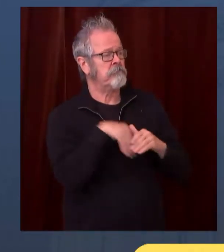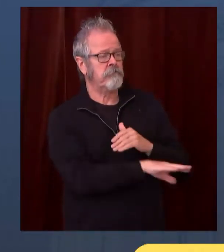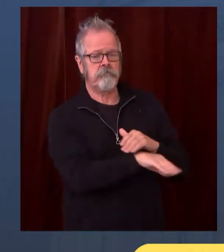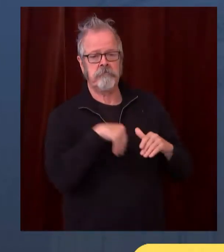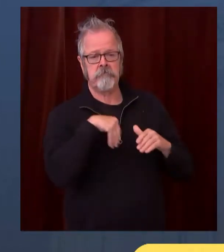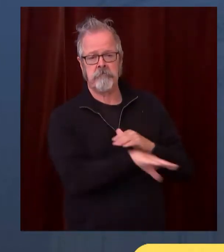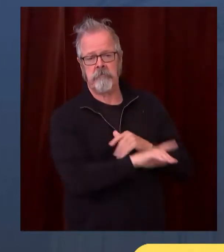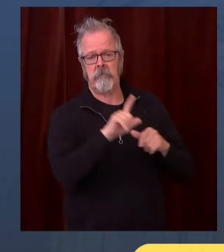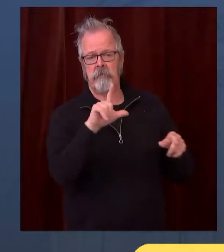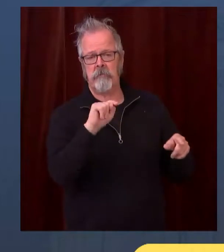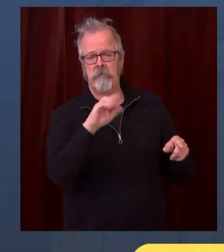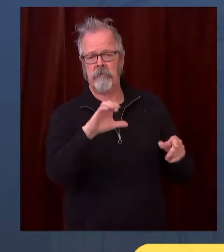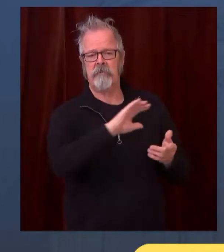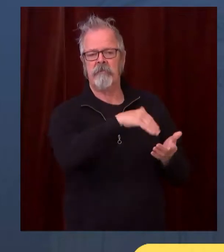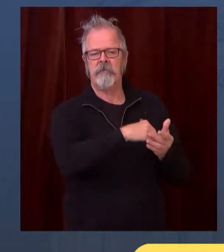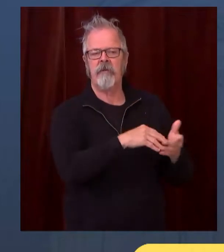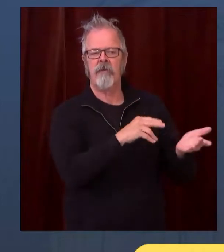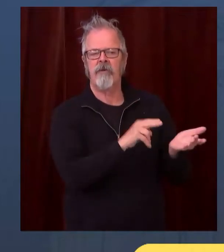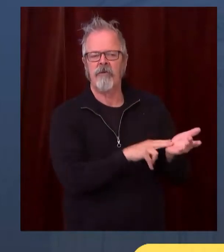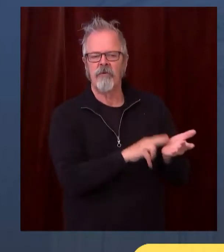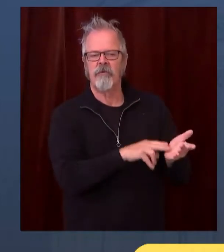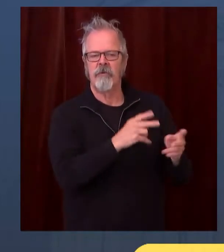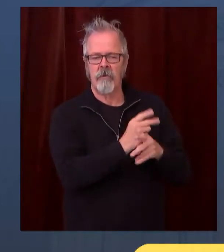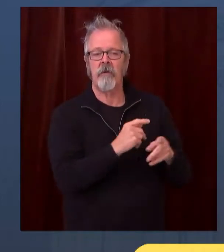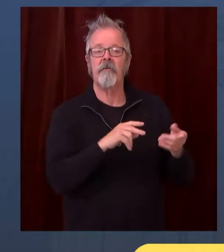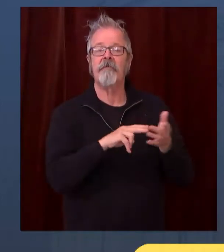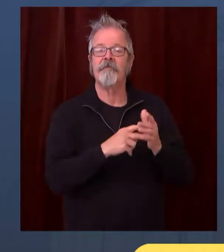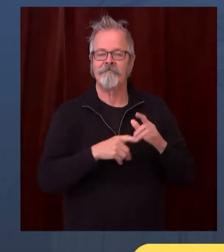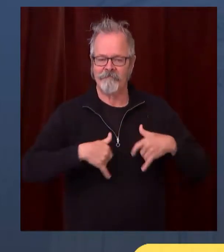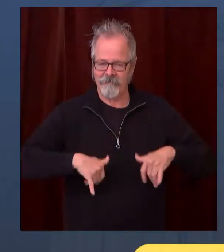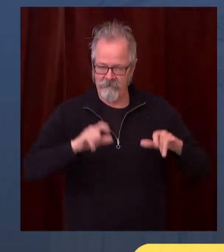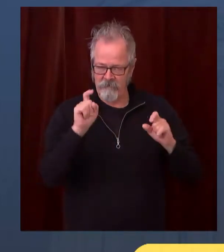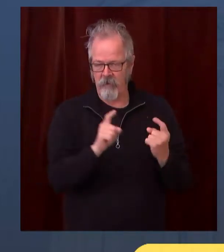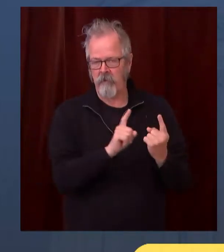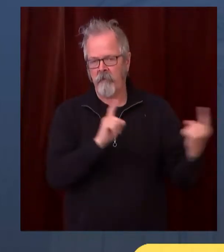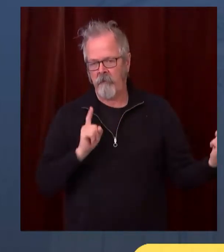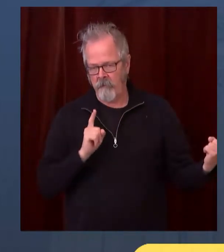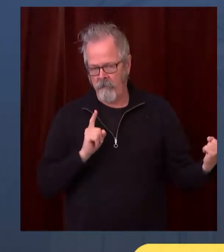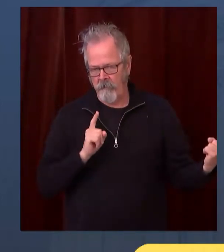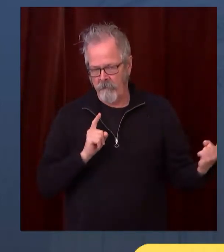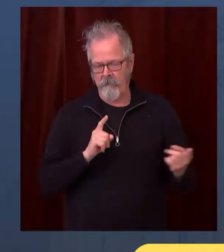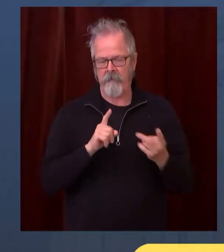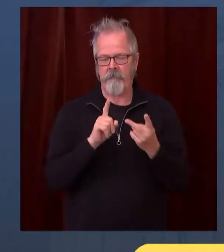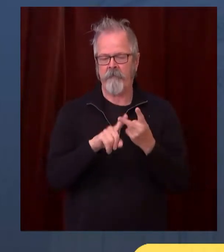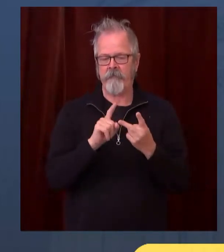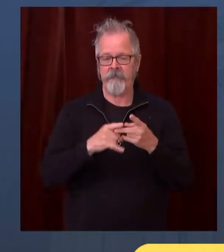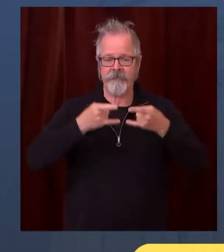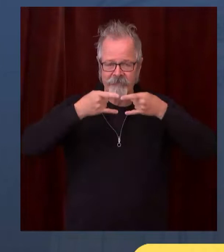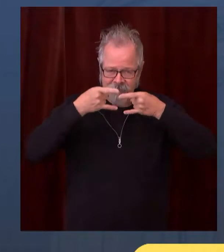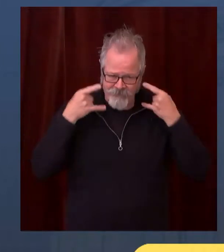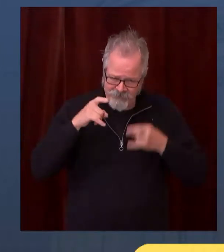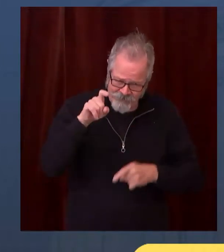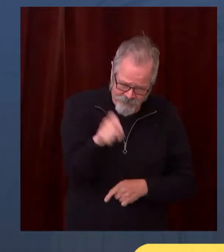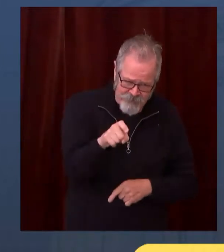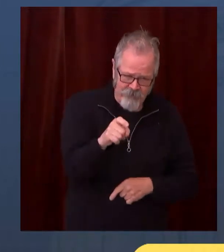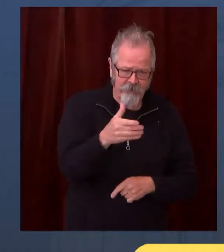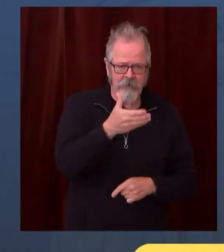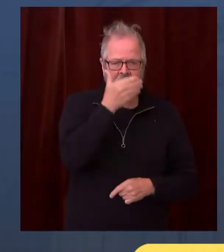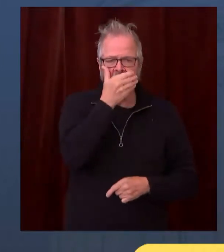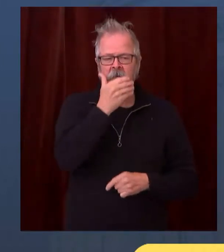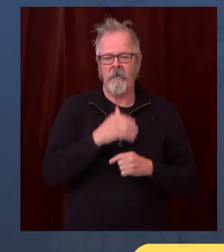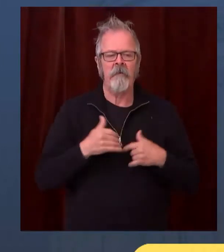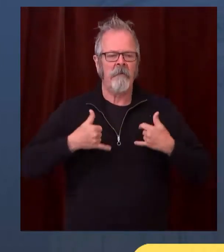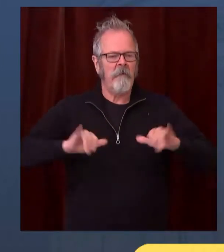Now, these are only several aspects of the plan which cover some of the activities, and Cheryl will talk about the more